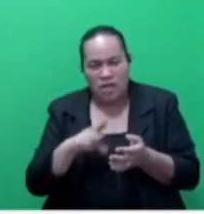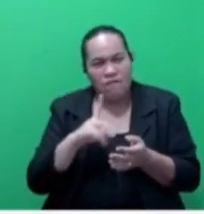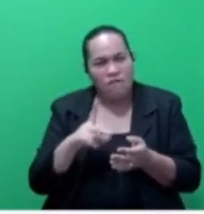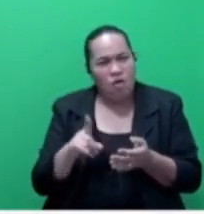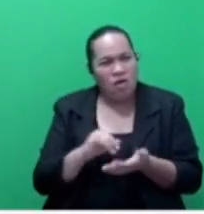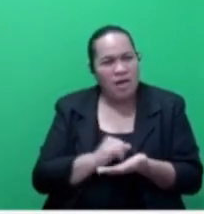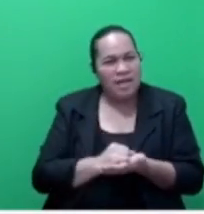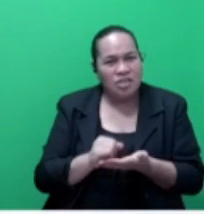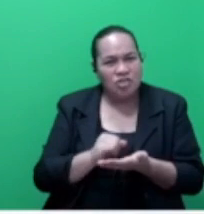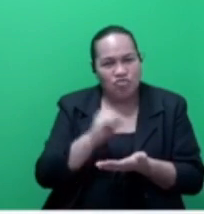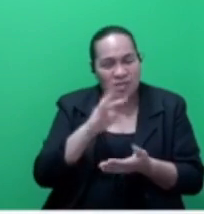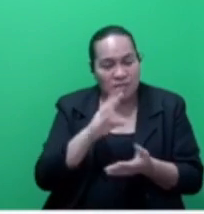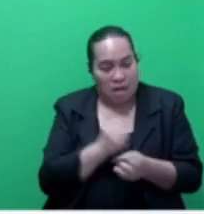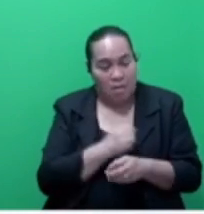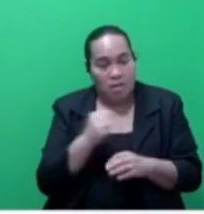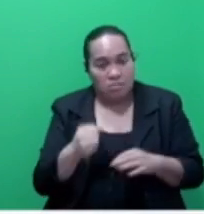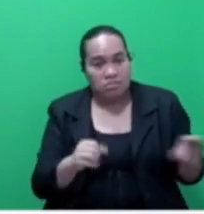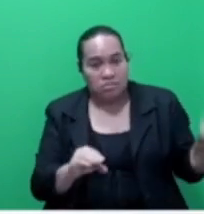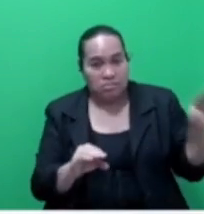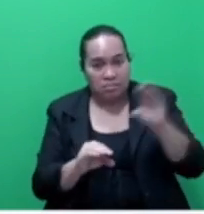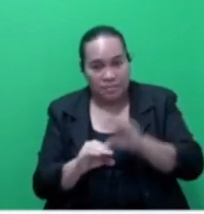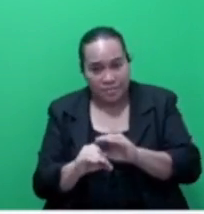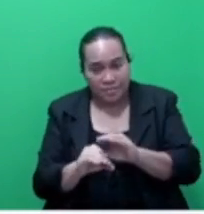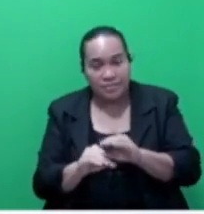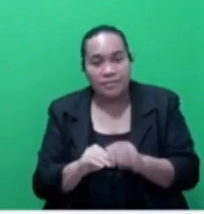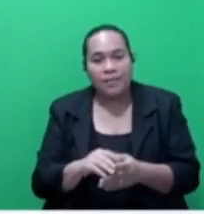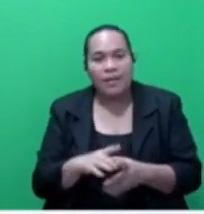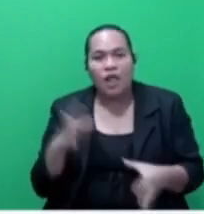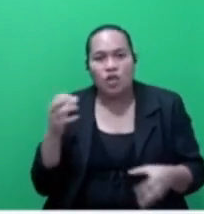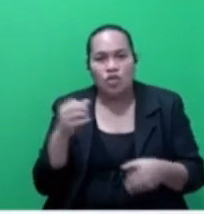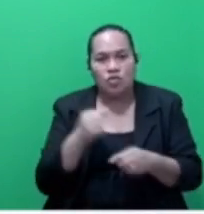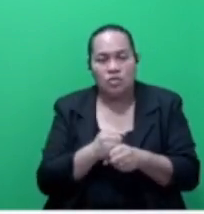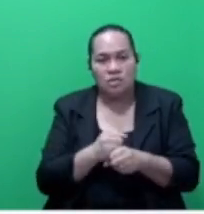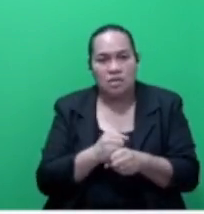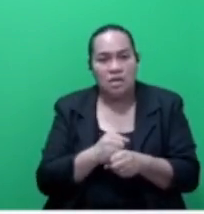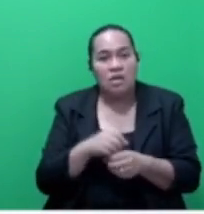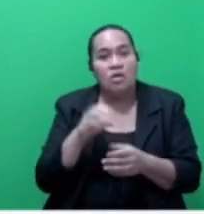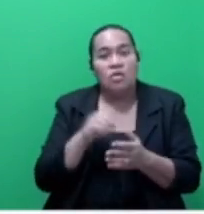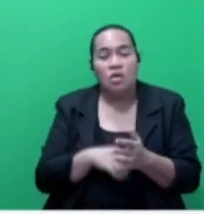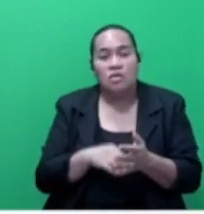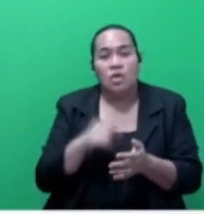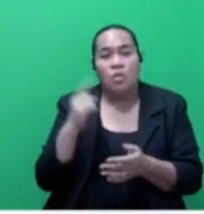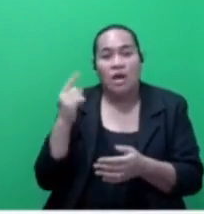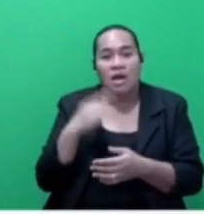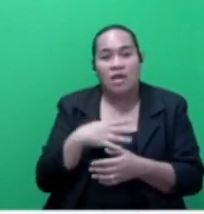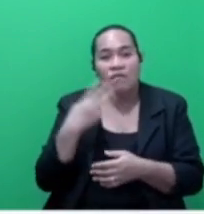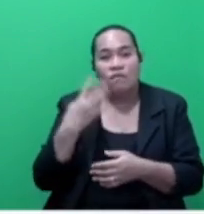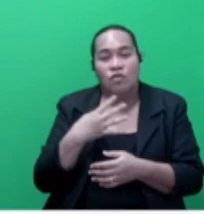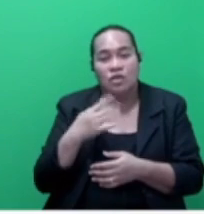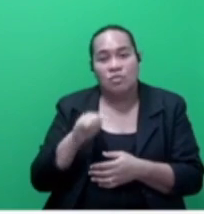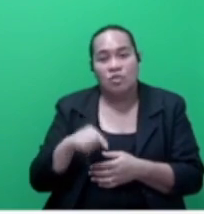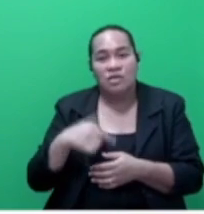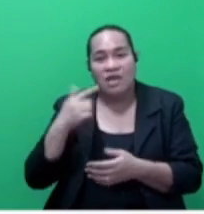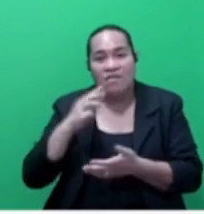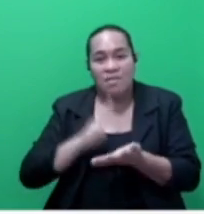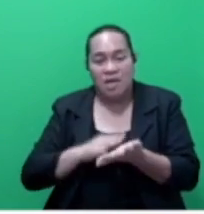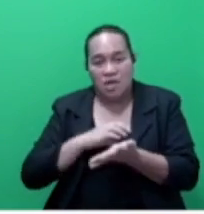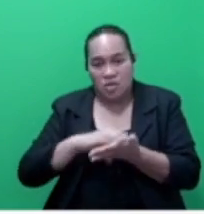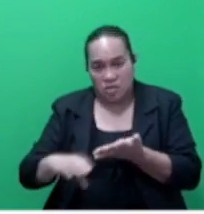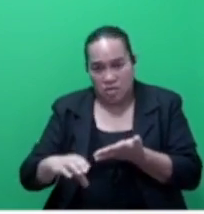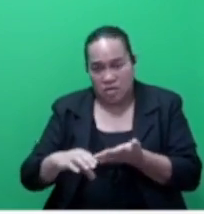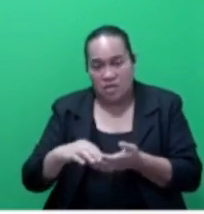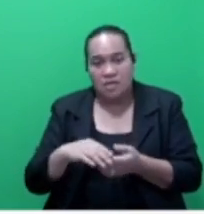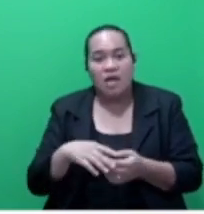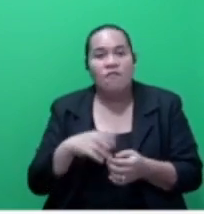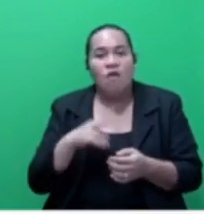mentioned earlier on, covered under the guarantee scheme. The total interest cost to government on the $114.7 million loan facility approved over 2